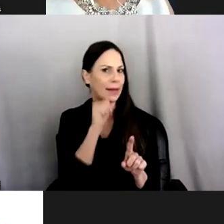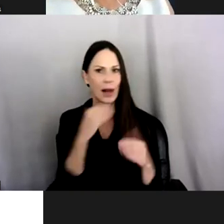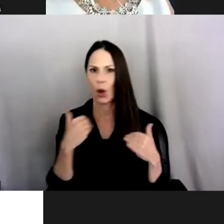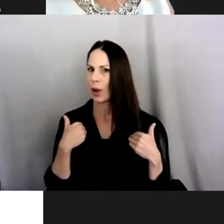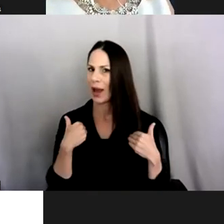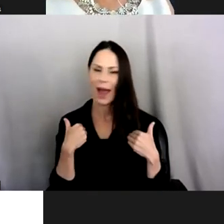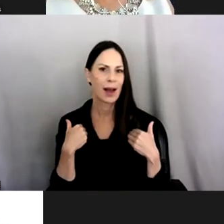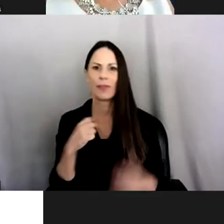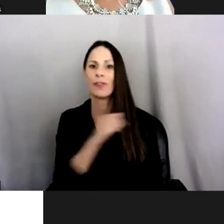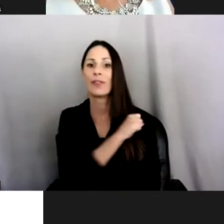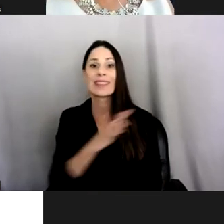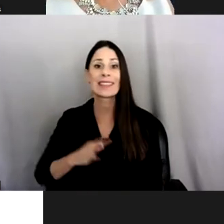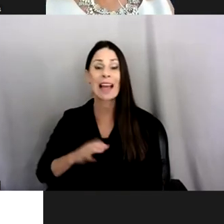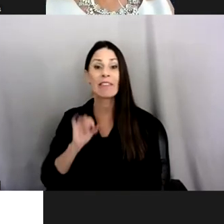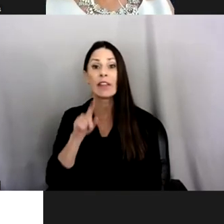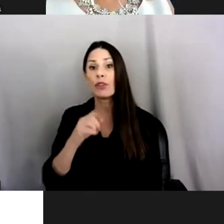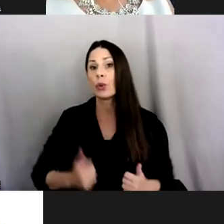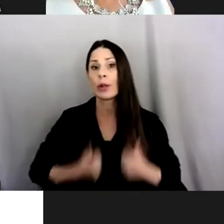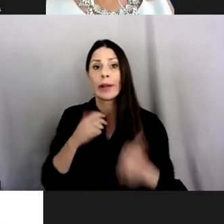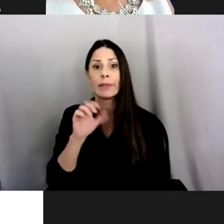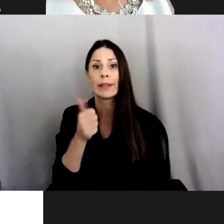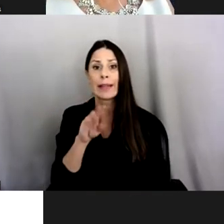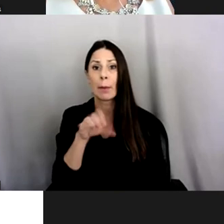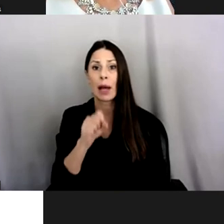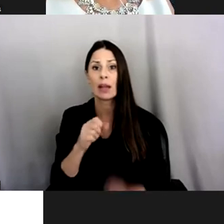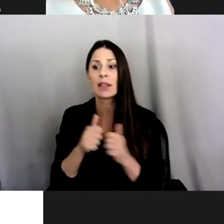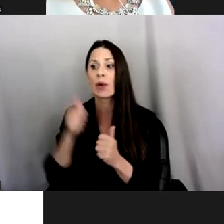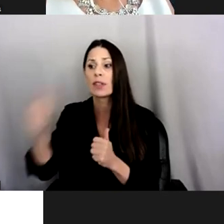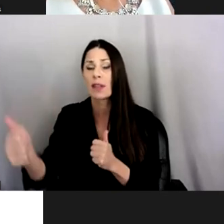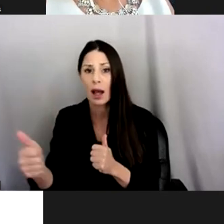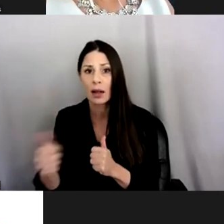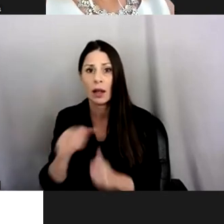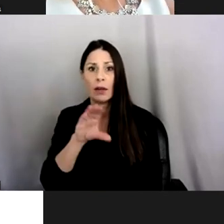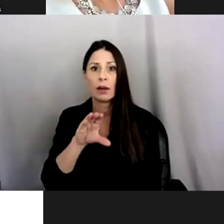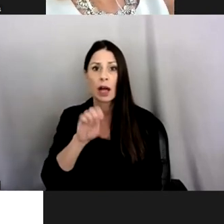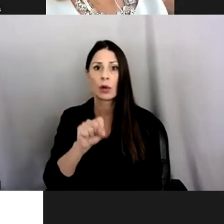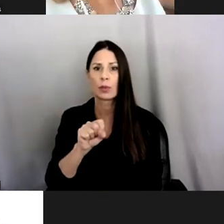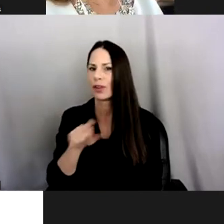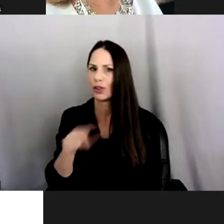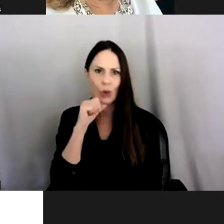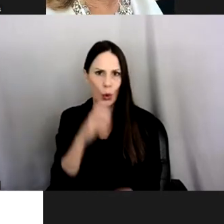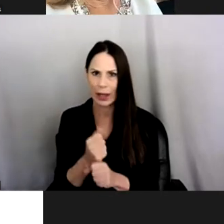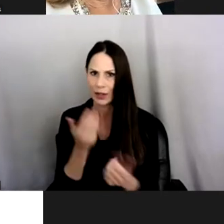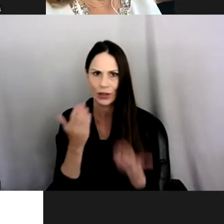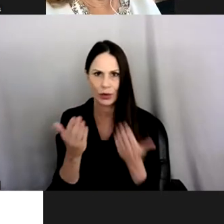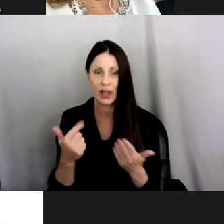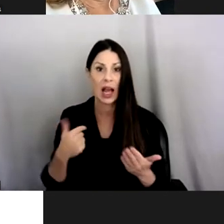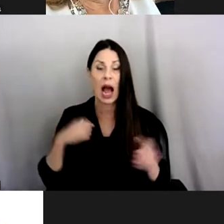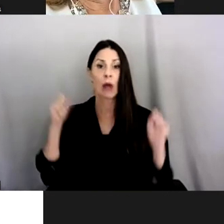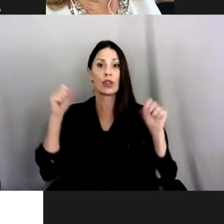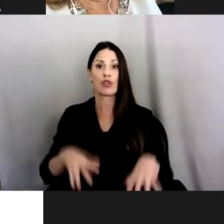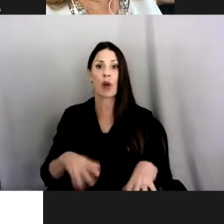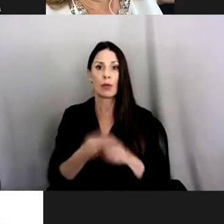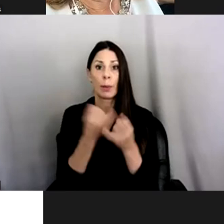you're 10 miles outside of Colorado Springs, you don't get services, you get dropped. I was dropped from Independence Center because I live